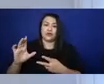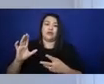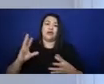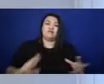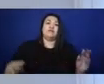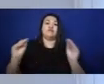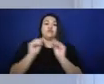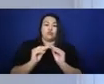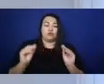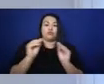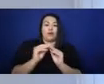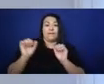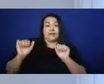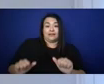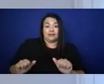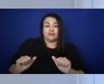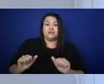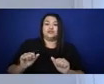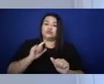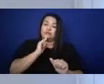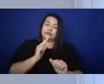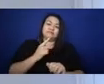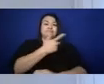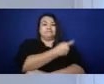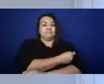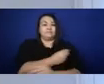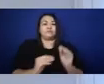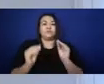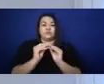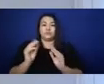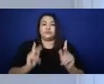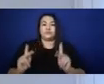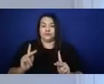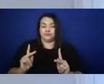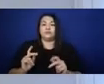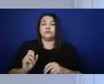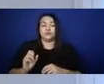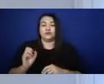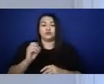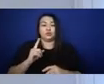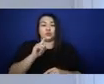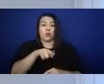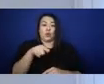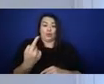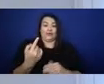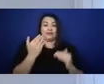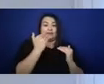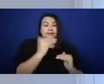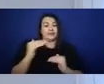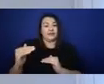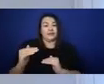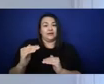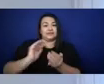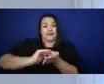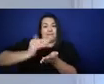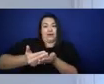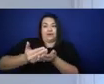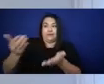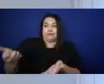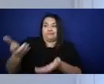So we have a lot more capacity at those sites. And when you combine these locations with the County Coliseum, with the county